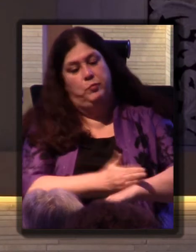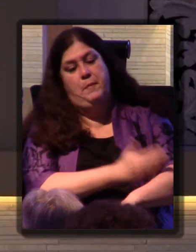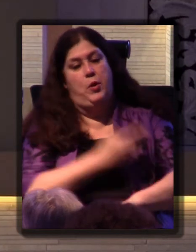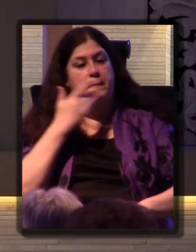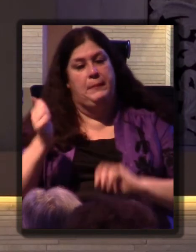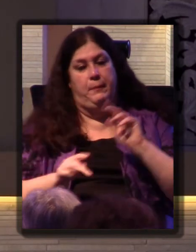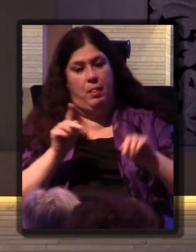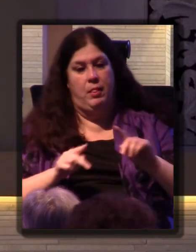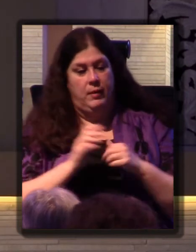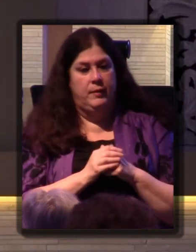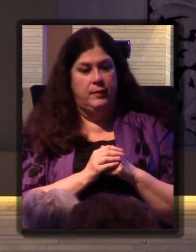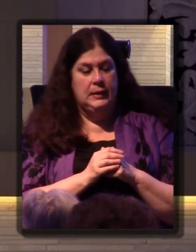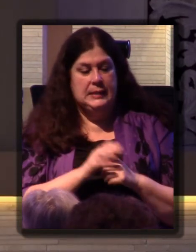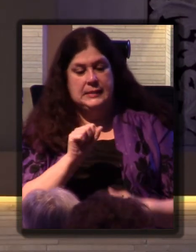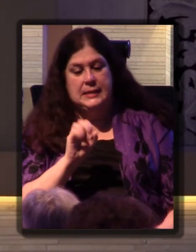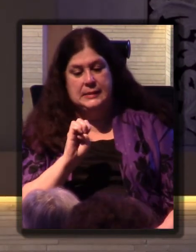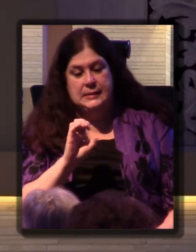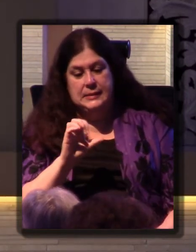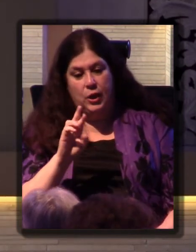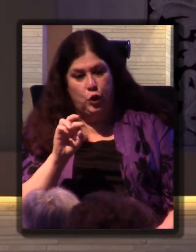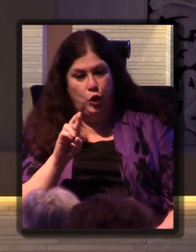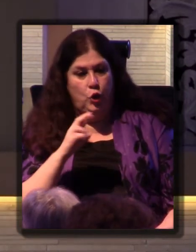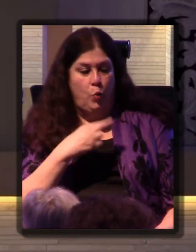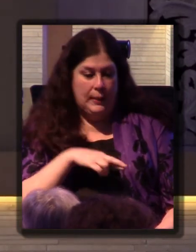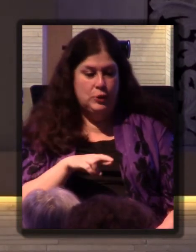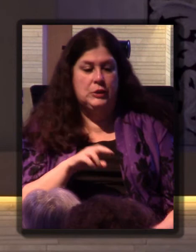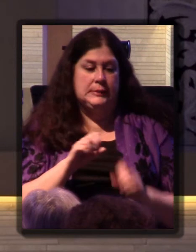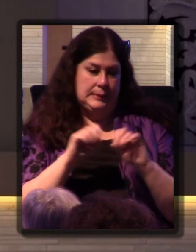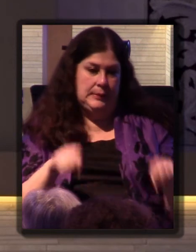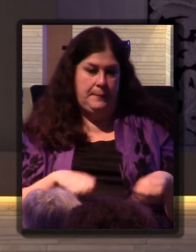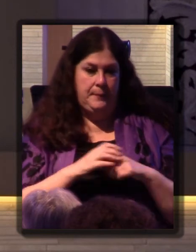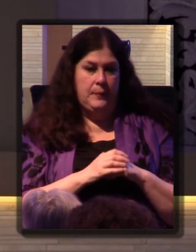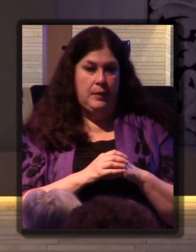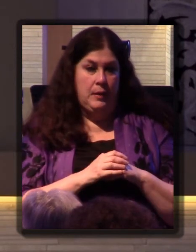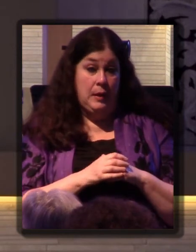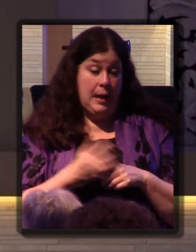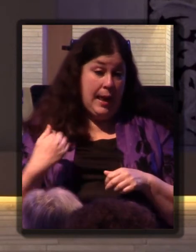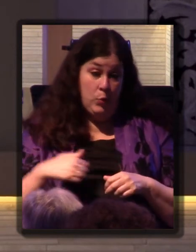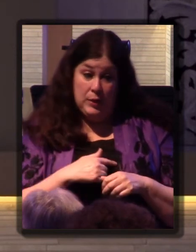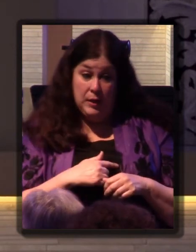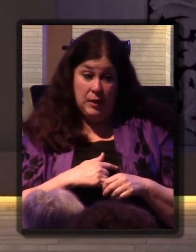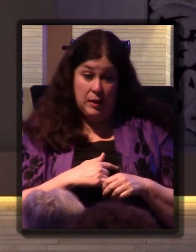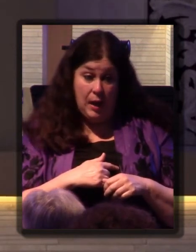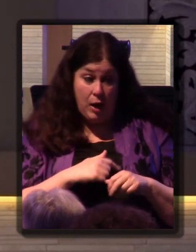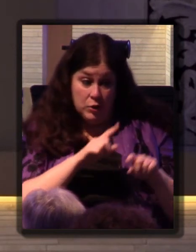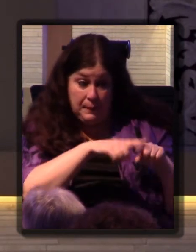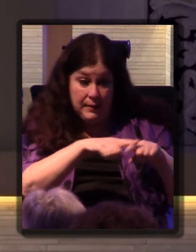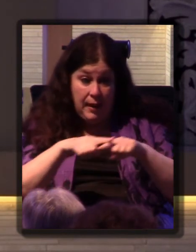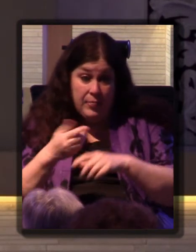better and better people. It's a secular religious system, and we